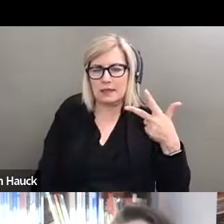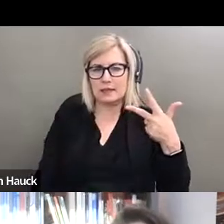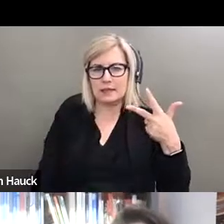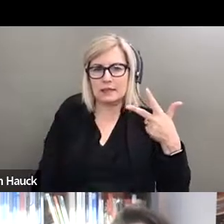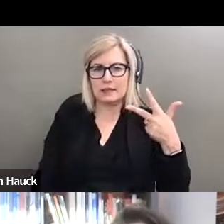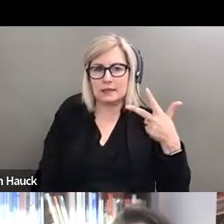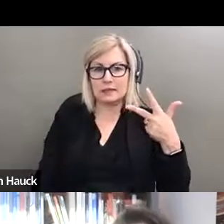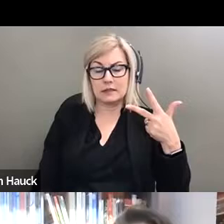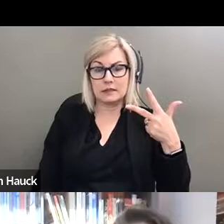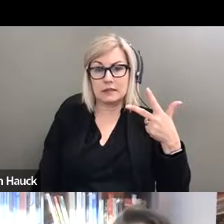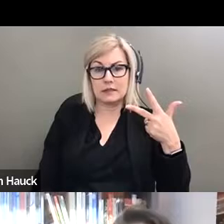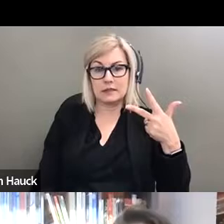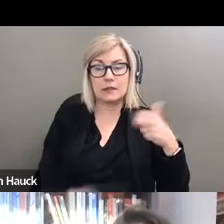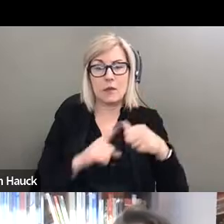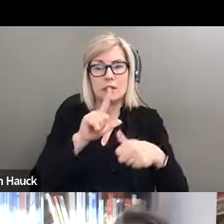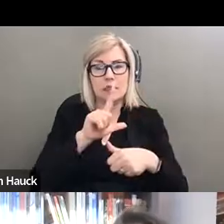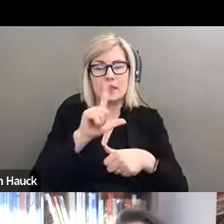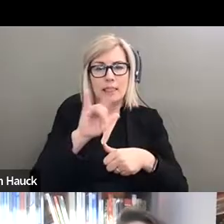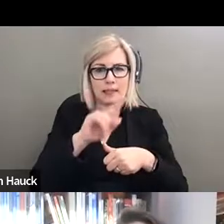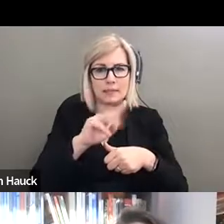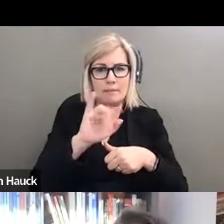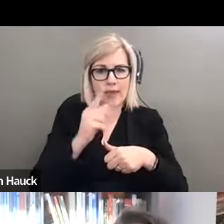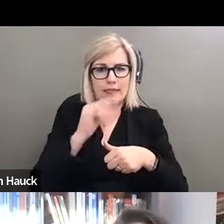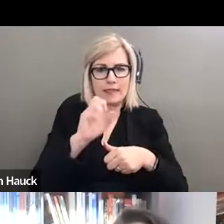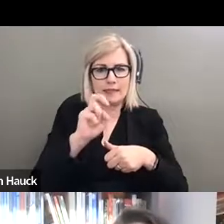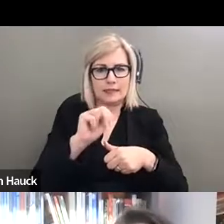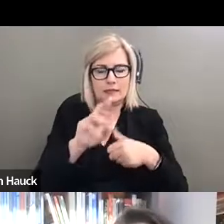One was with Liz Matheson.